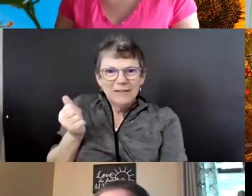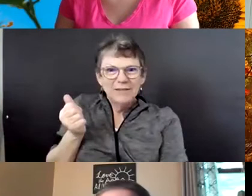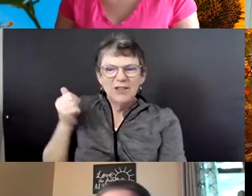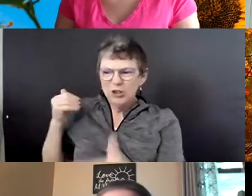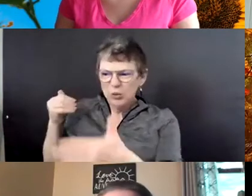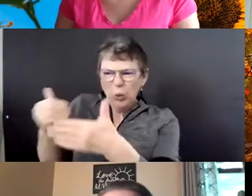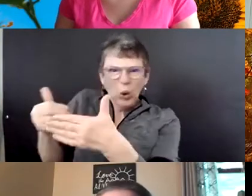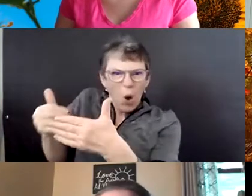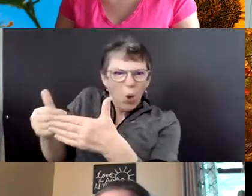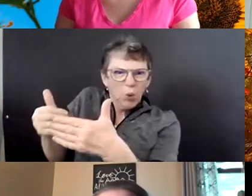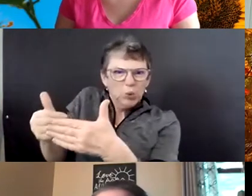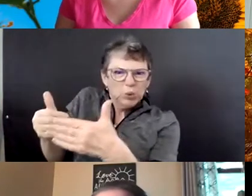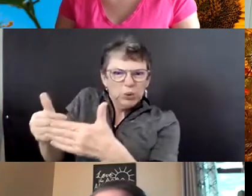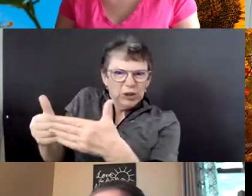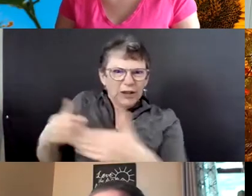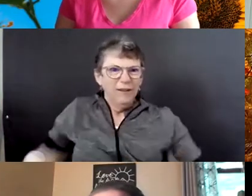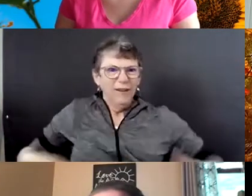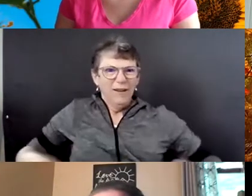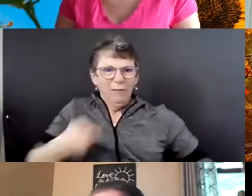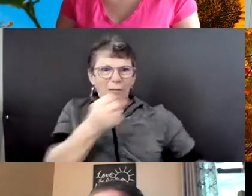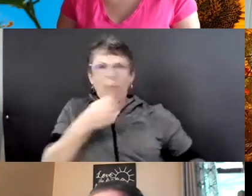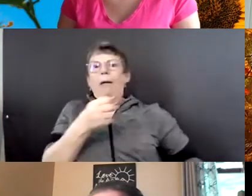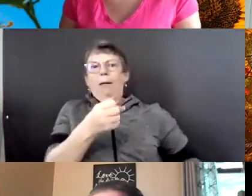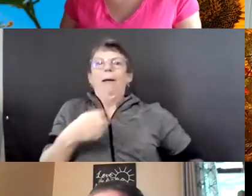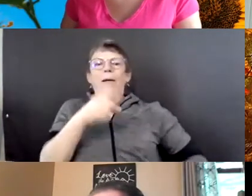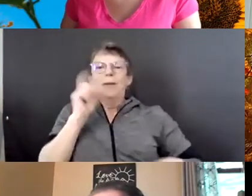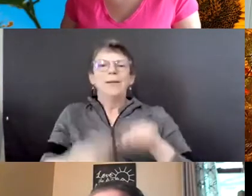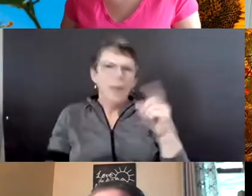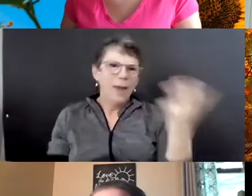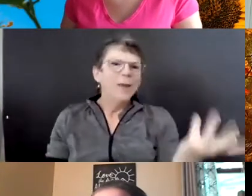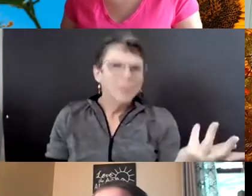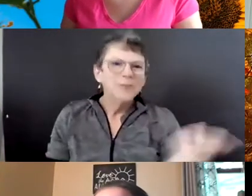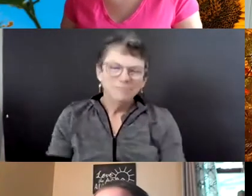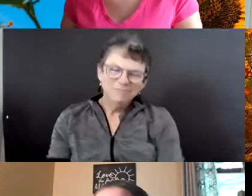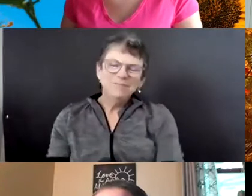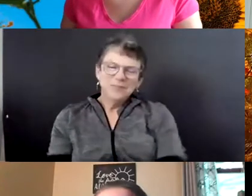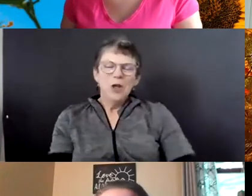know are so important, but actually, how does it affect our constituents' lives?